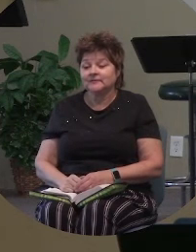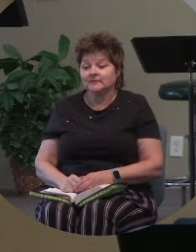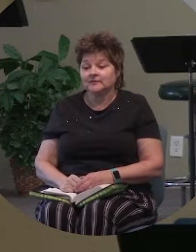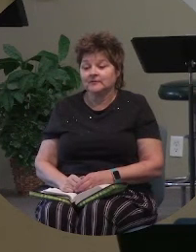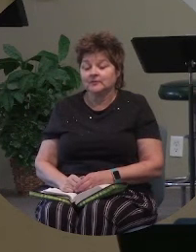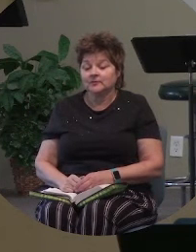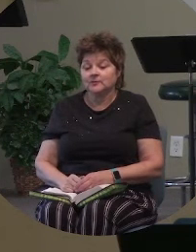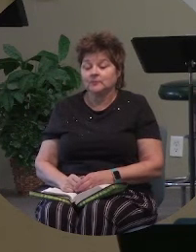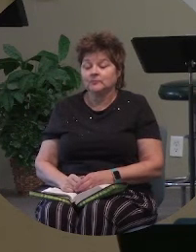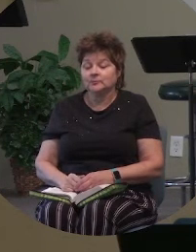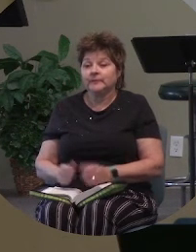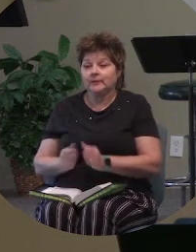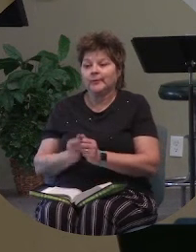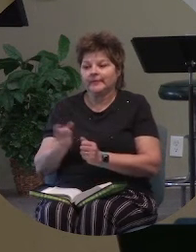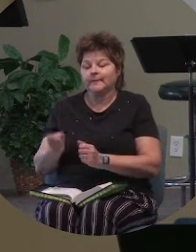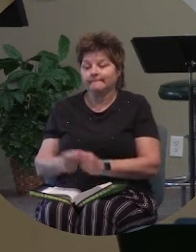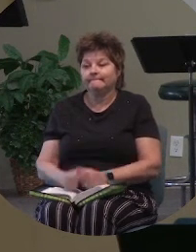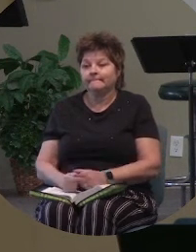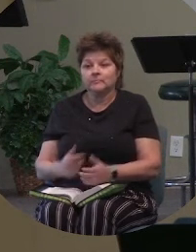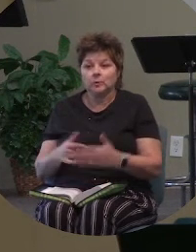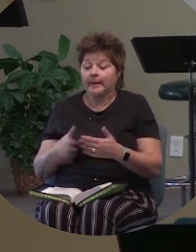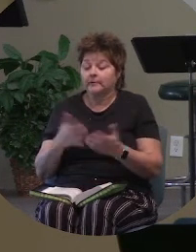were there for him.